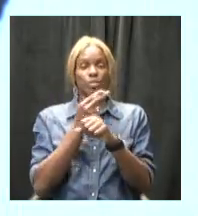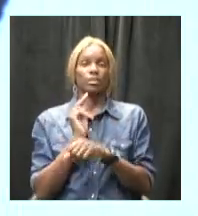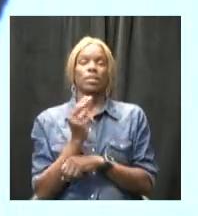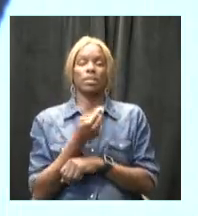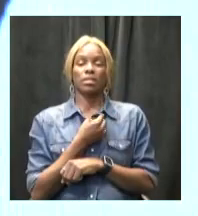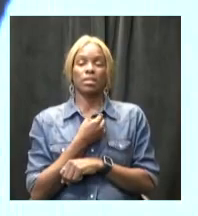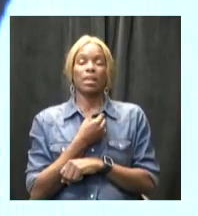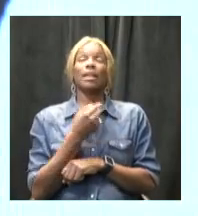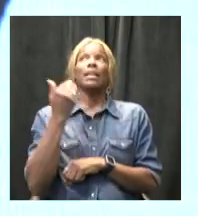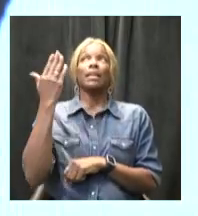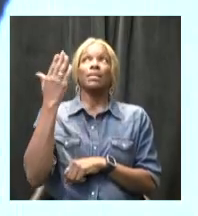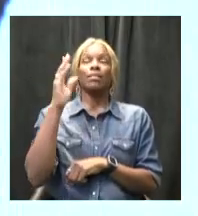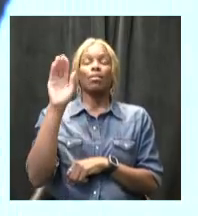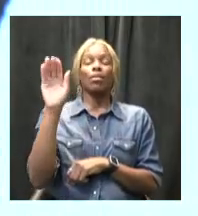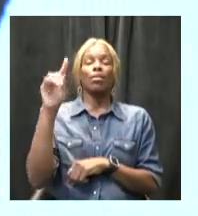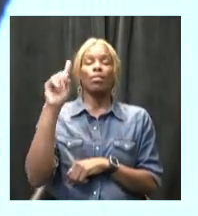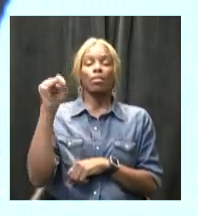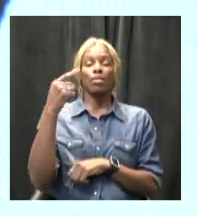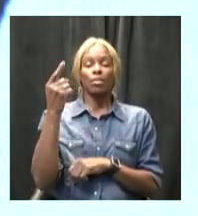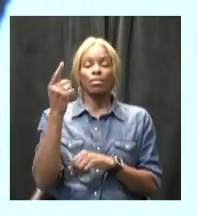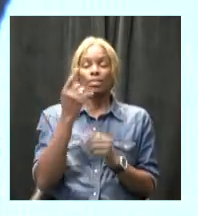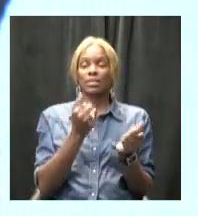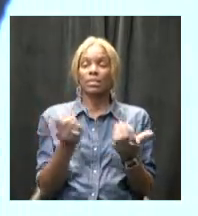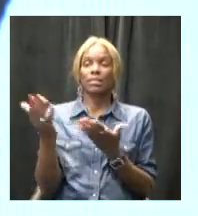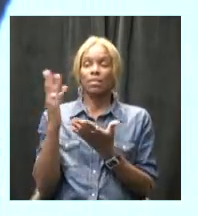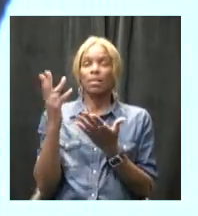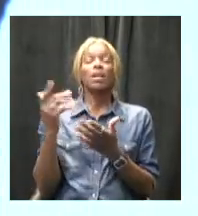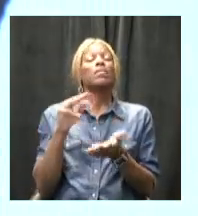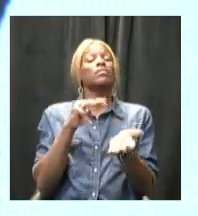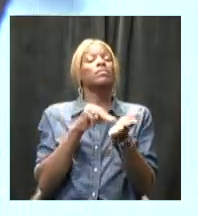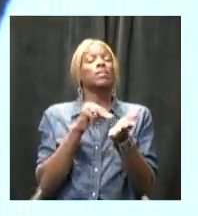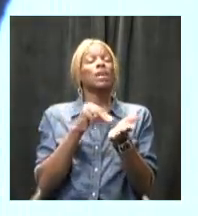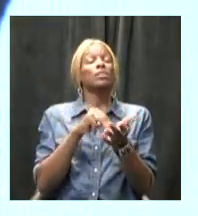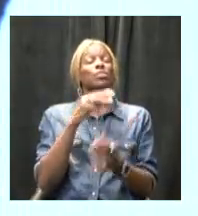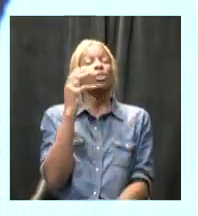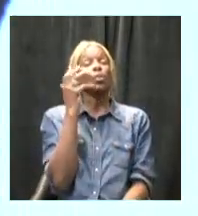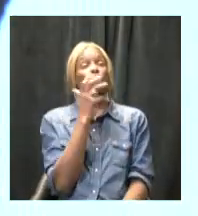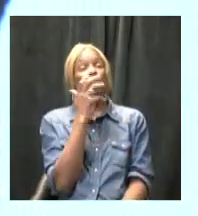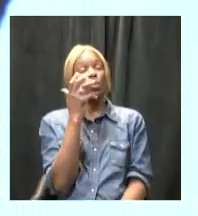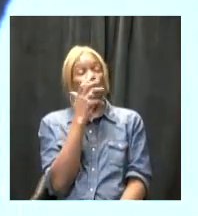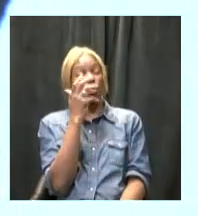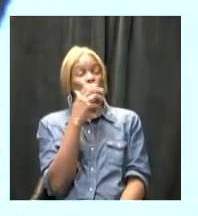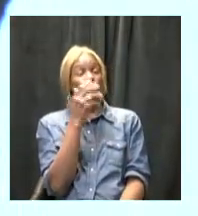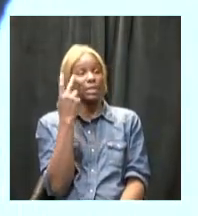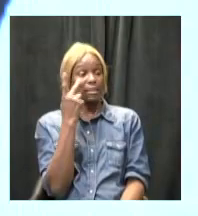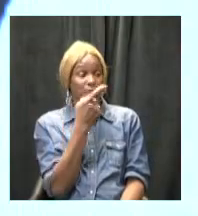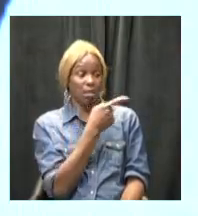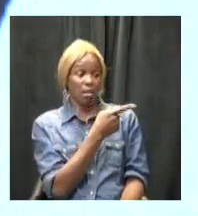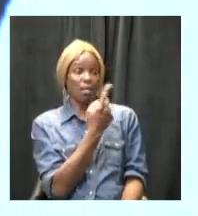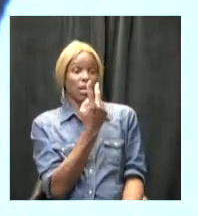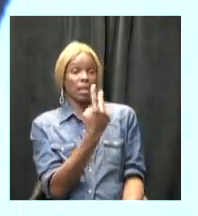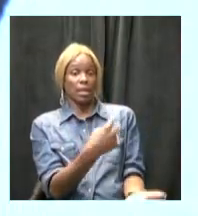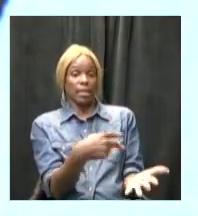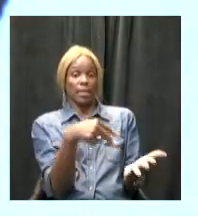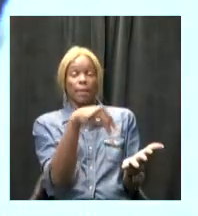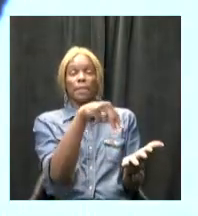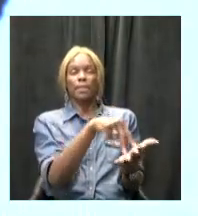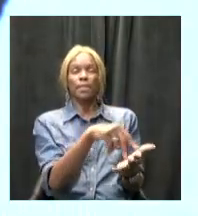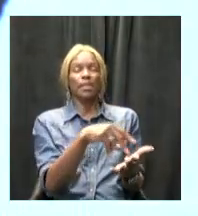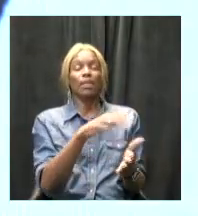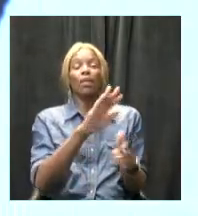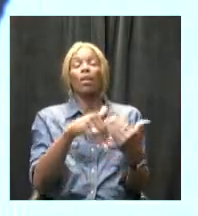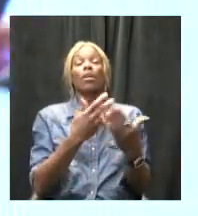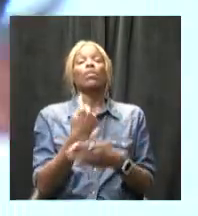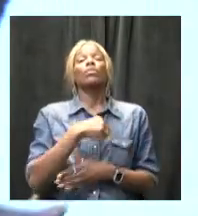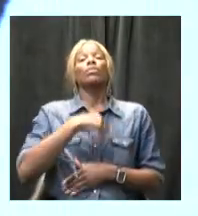get credit for. The doctors were amazed with Miss Lucille's story. The family was amazed. All we knew was that we serve a